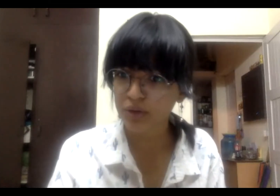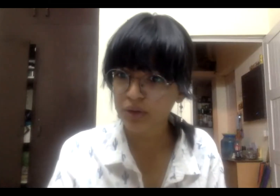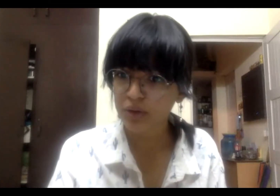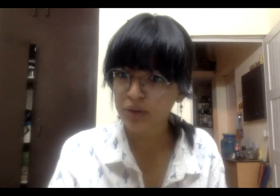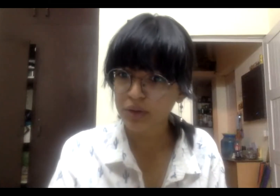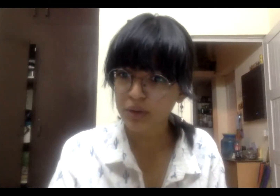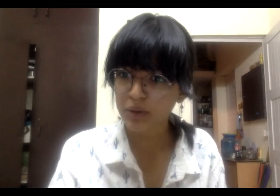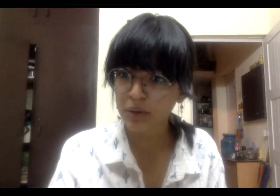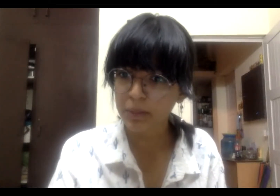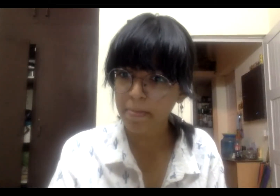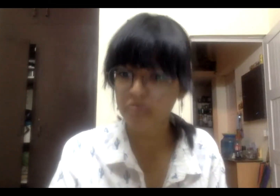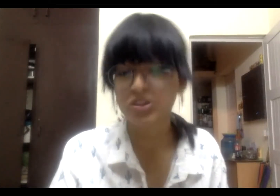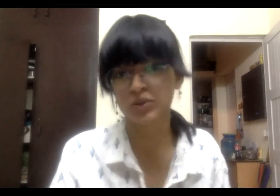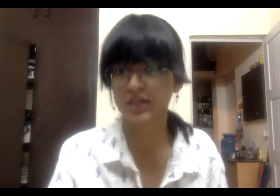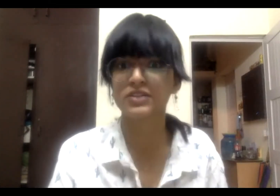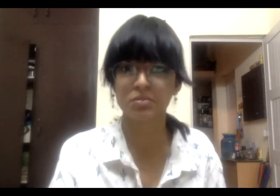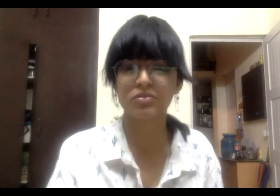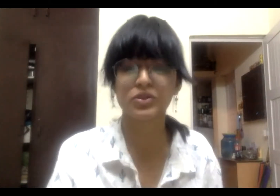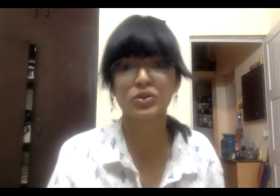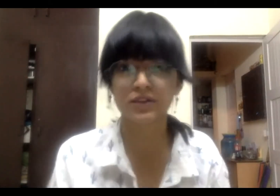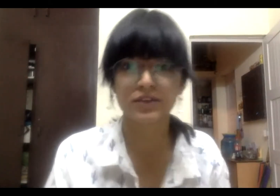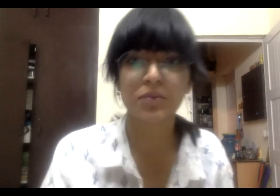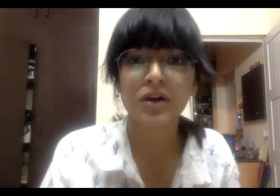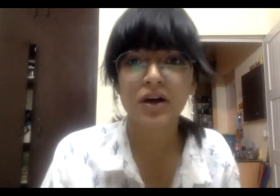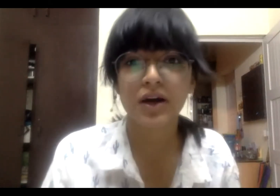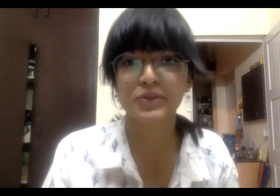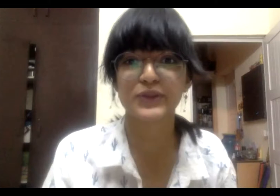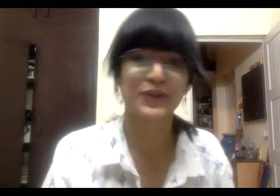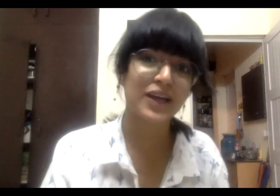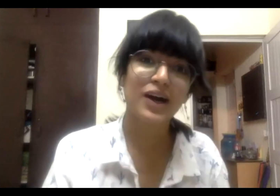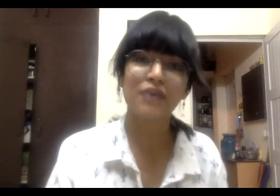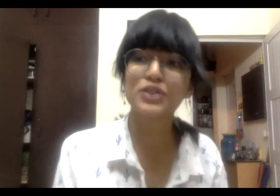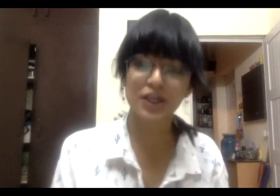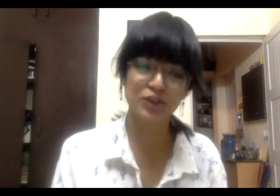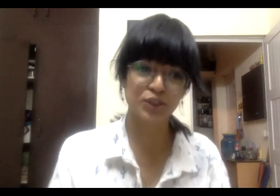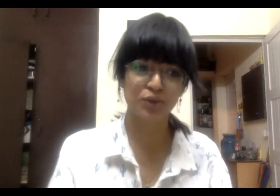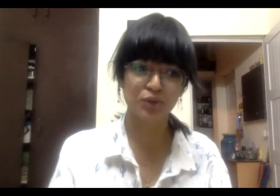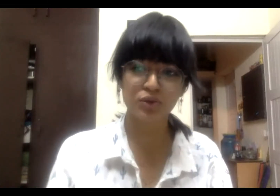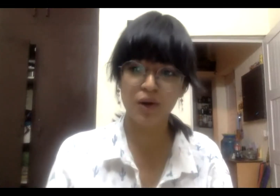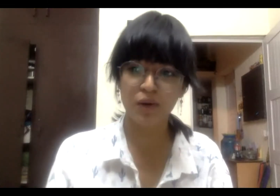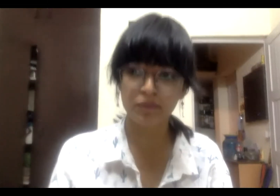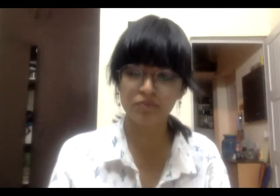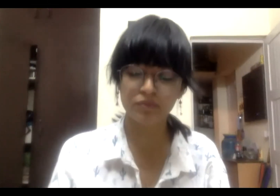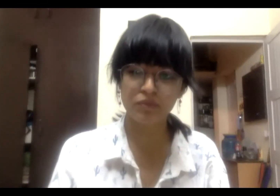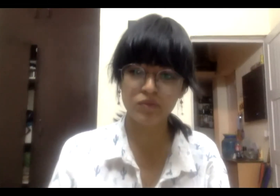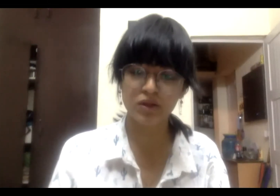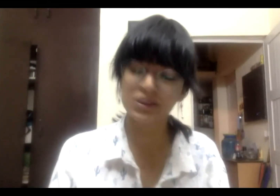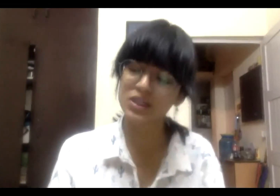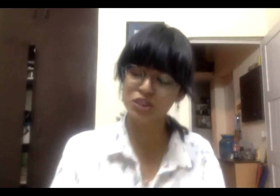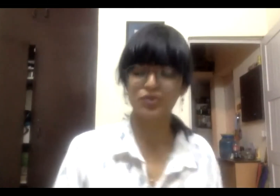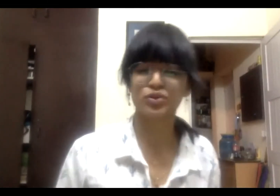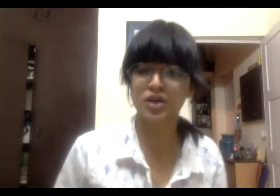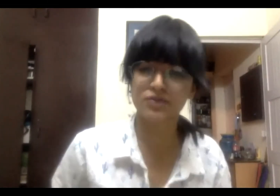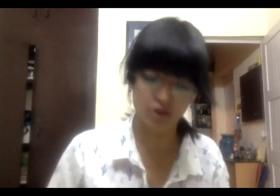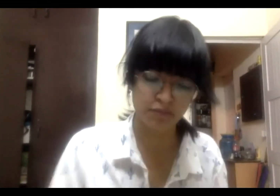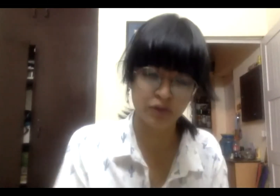sure. We don't have time. We don't have time. Okay. I'm so sorry. I wish I could show you. These are